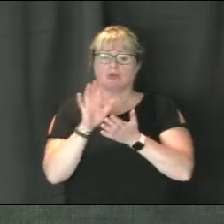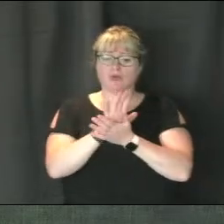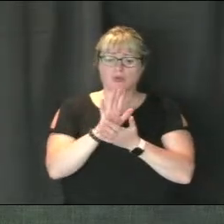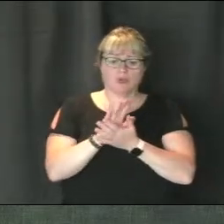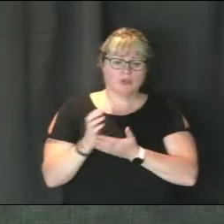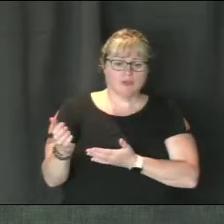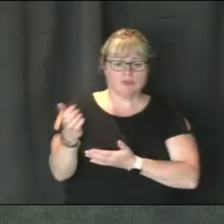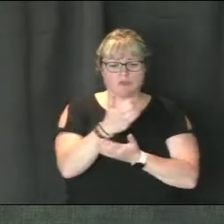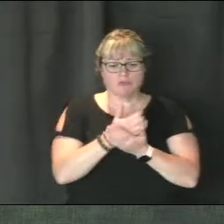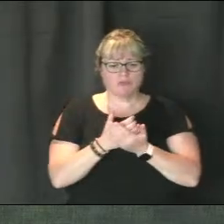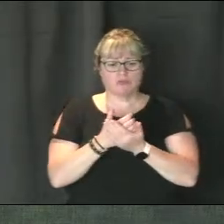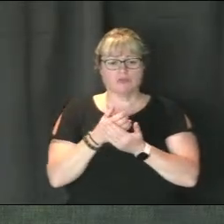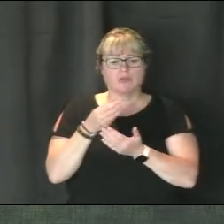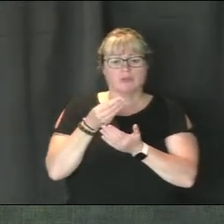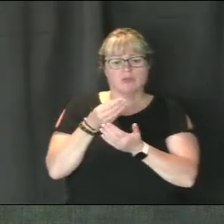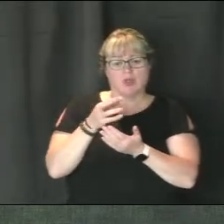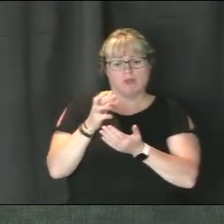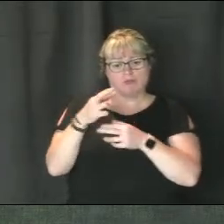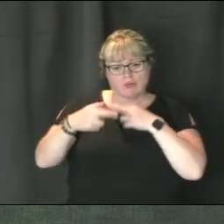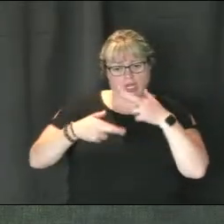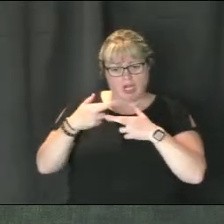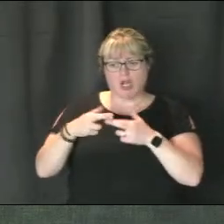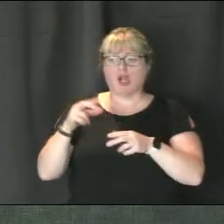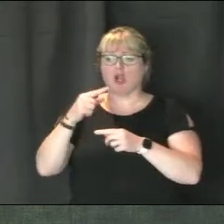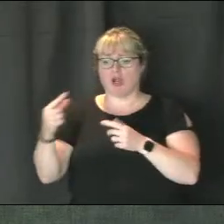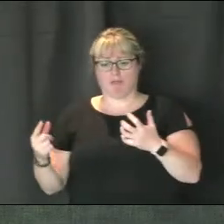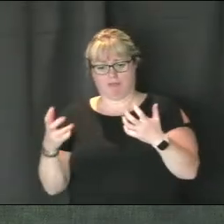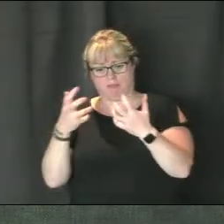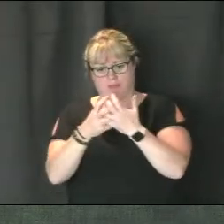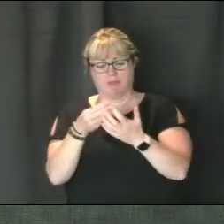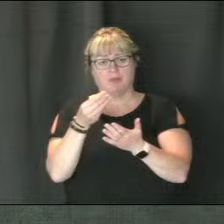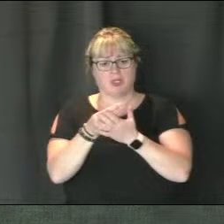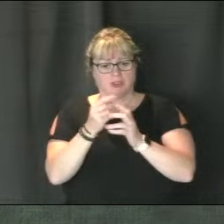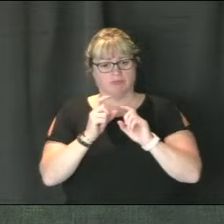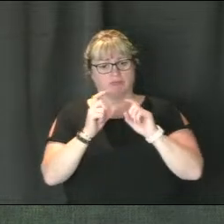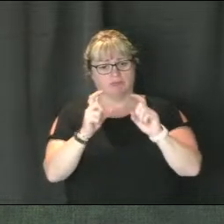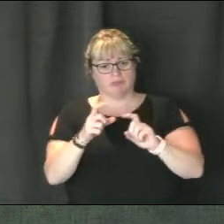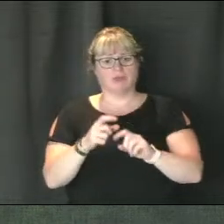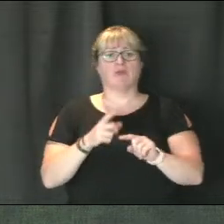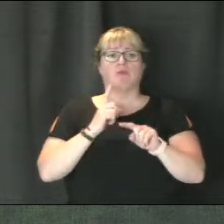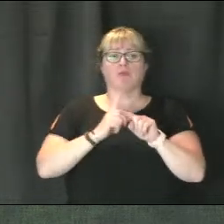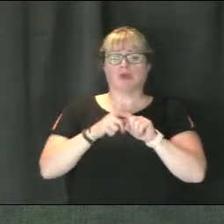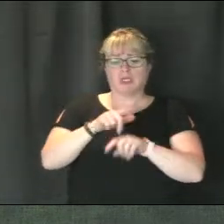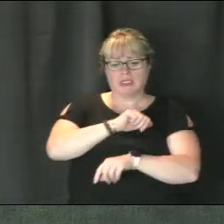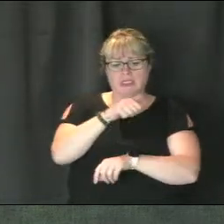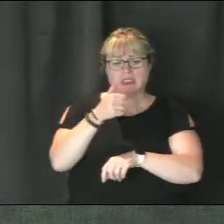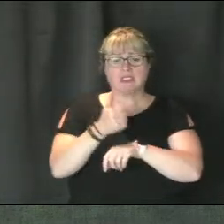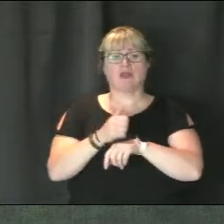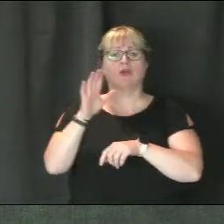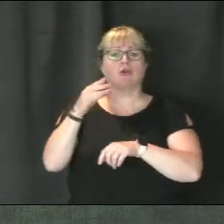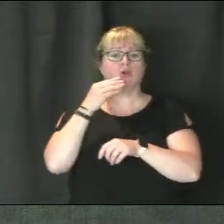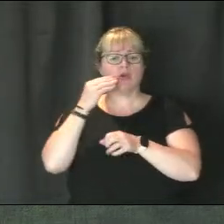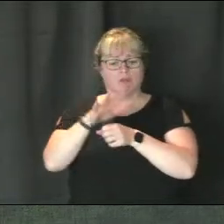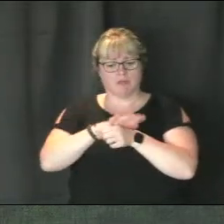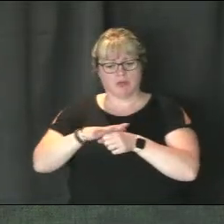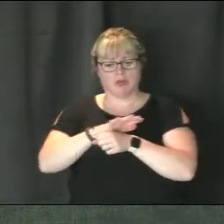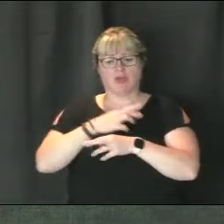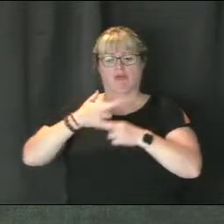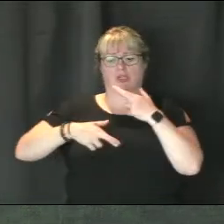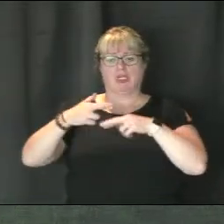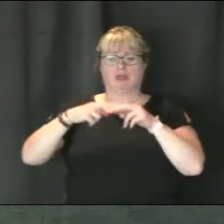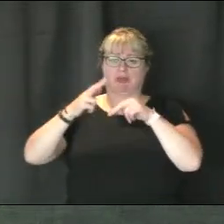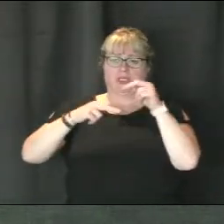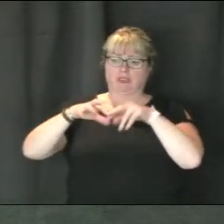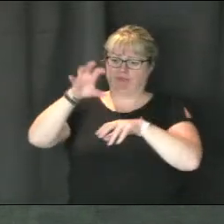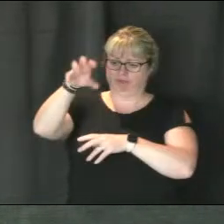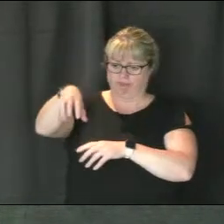schools through the collection of recyclables. She was also a driving force behind establishing a recycling depot in Riverhead, and her work does not stop